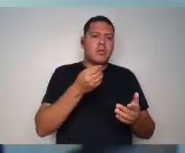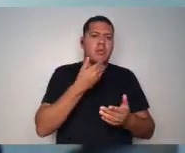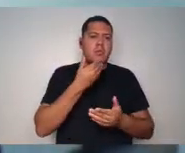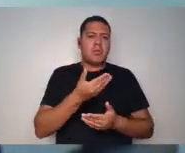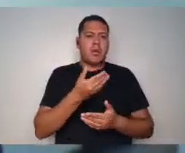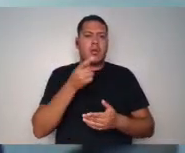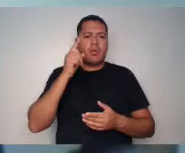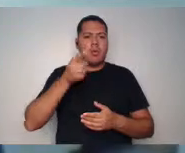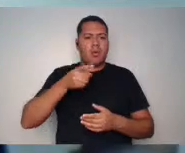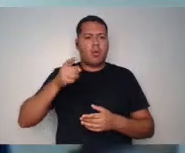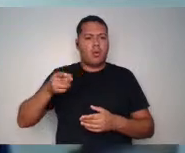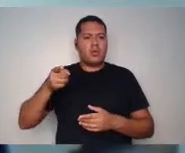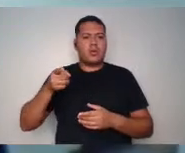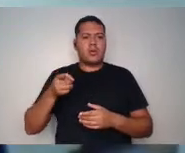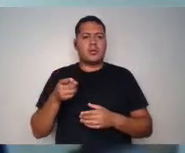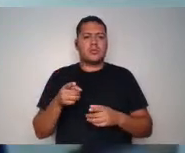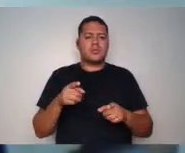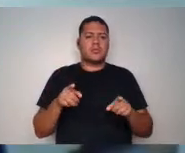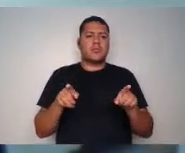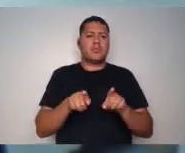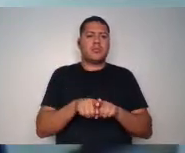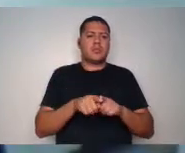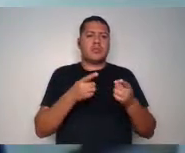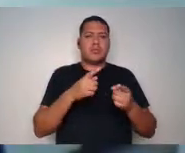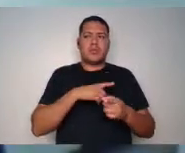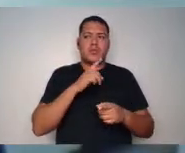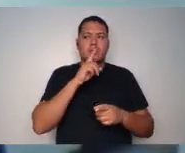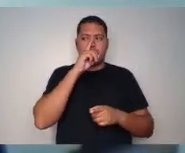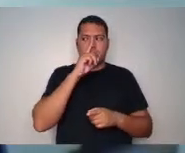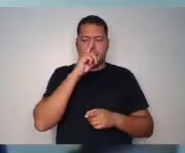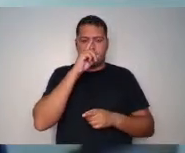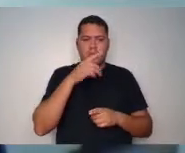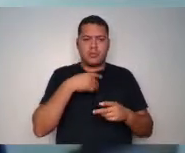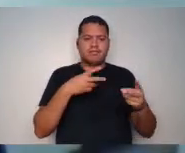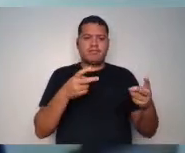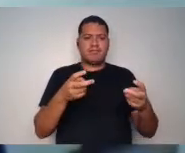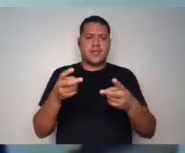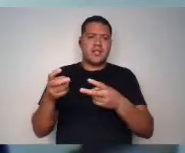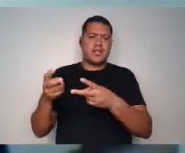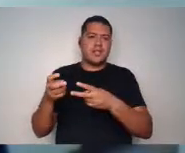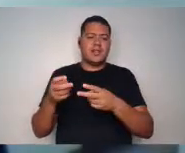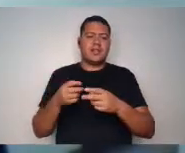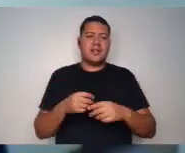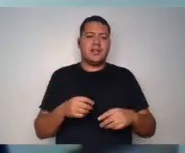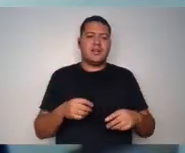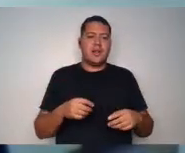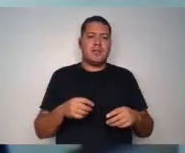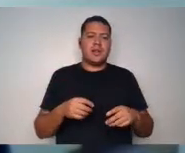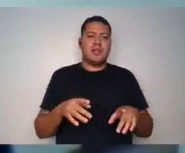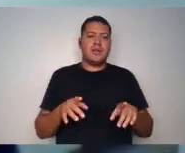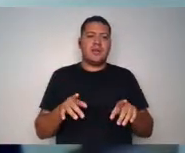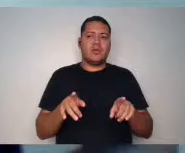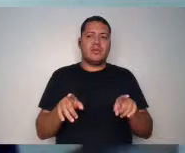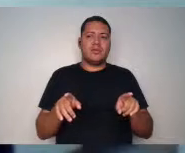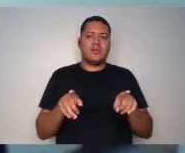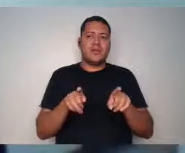And it's this algorithm that rewards, and this is a risk that I realize very clearly.